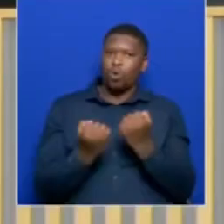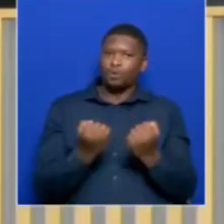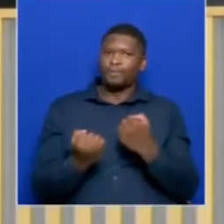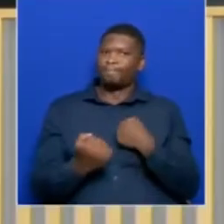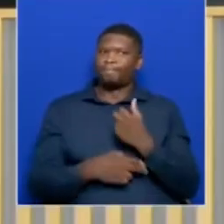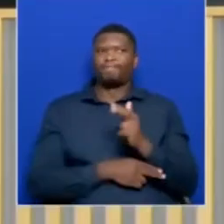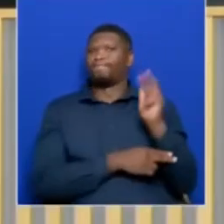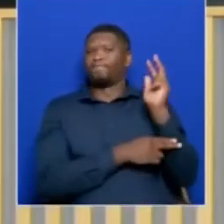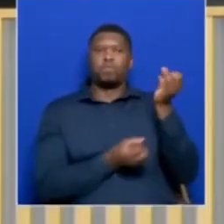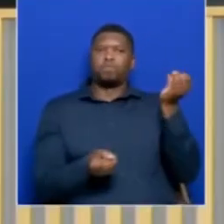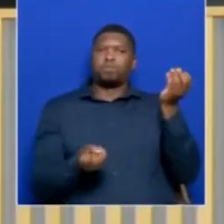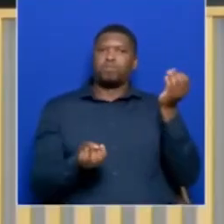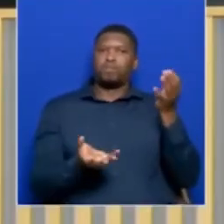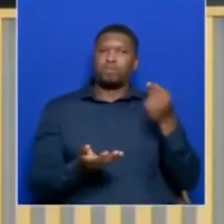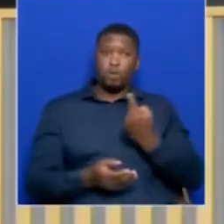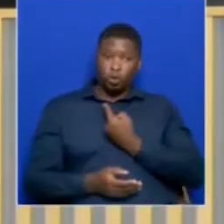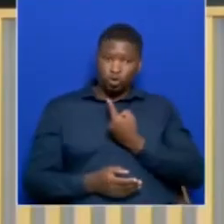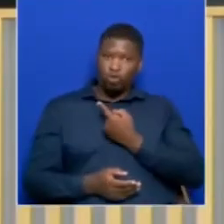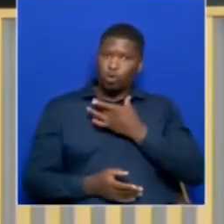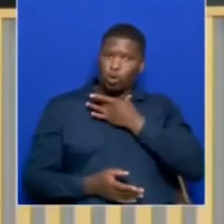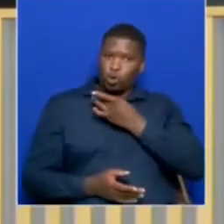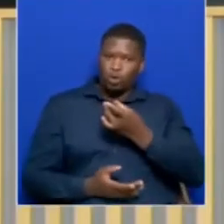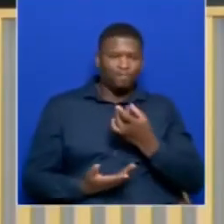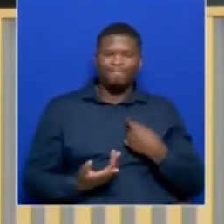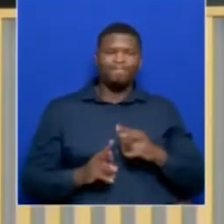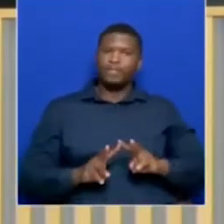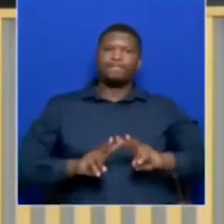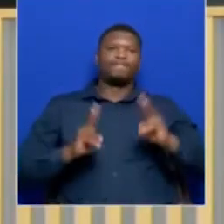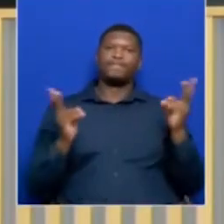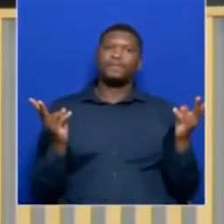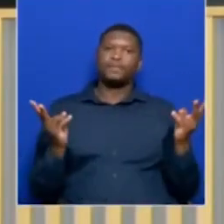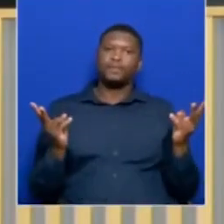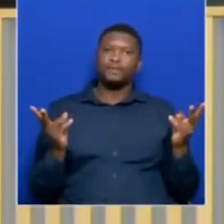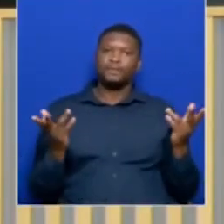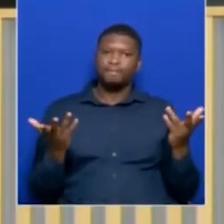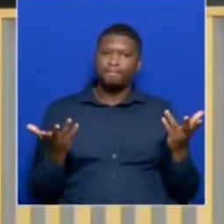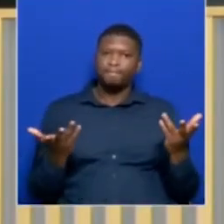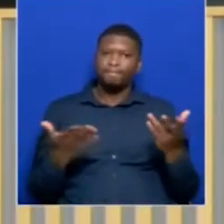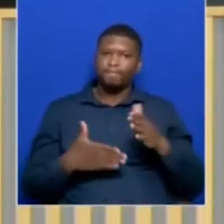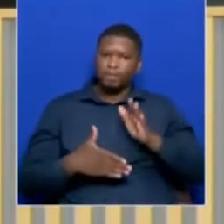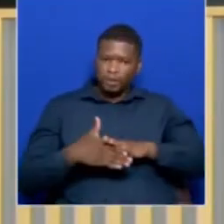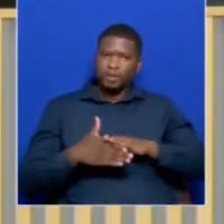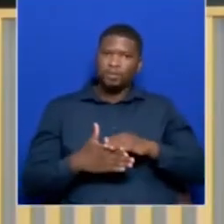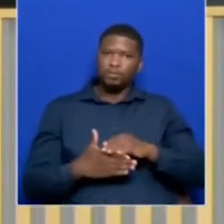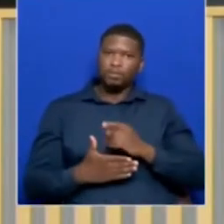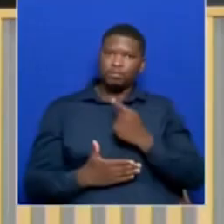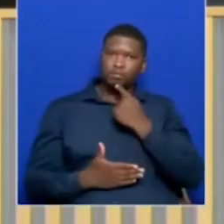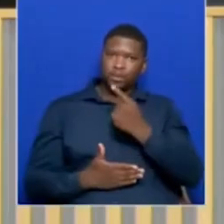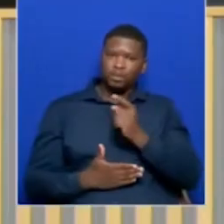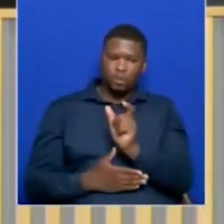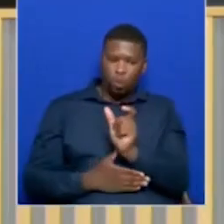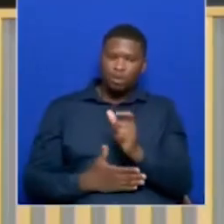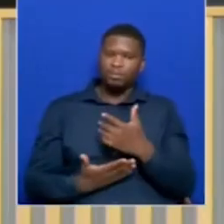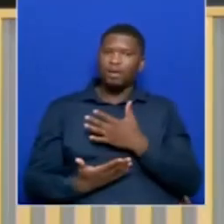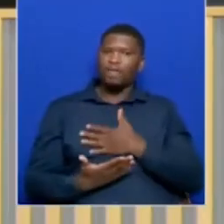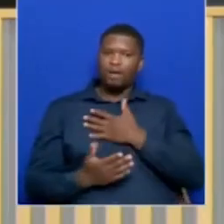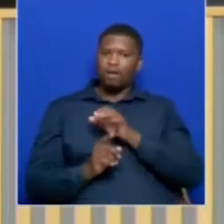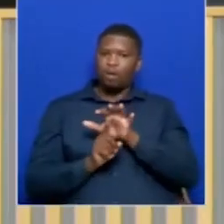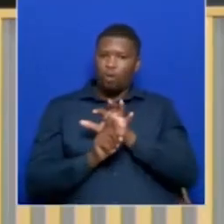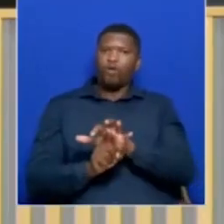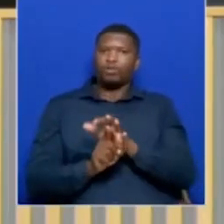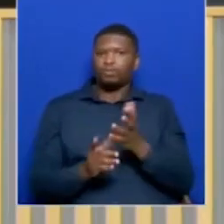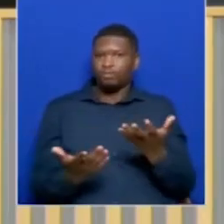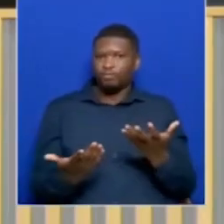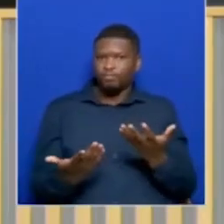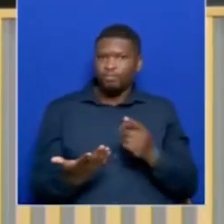I was subpoenaed to testify. That's why I'm calling myself a compelled witness, because even if I don't want